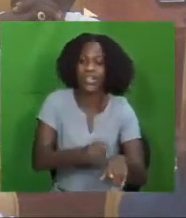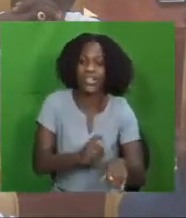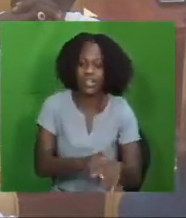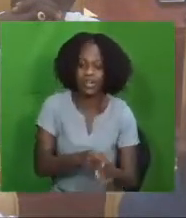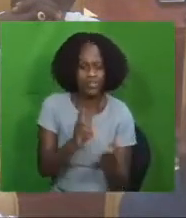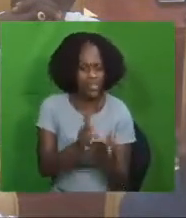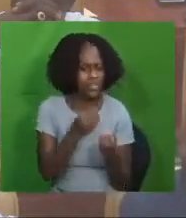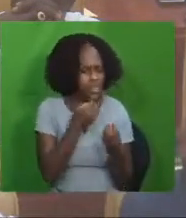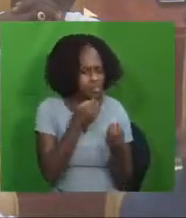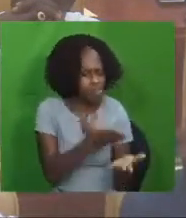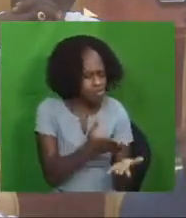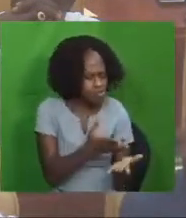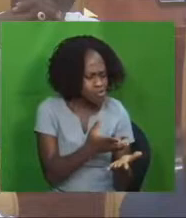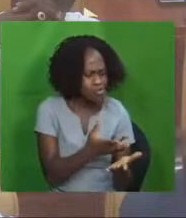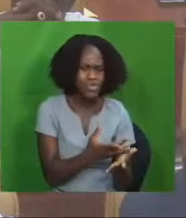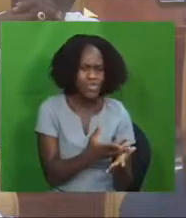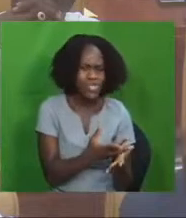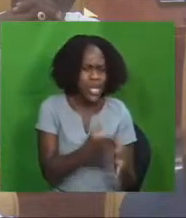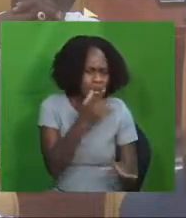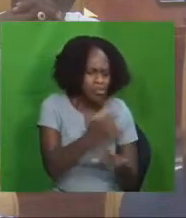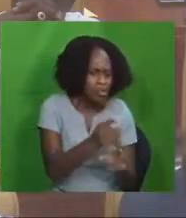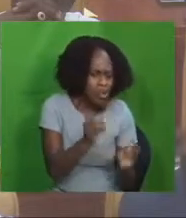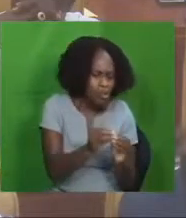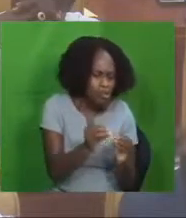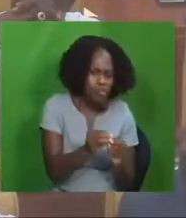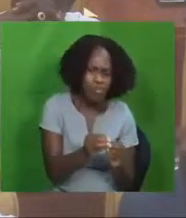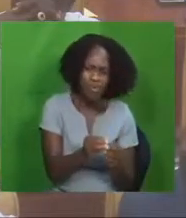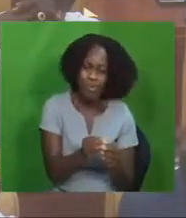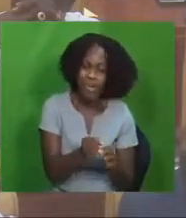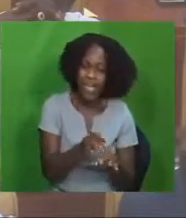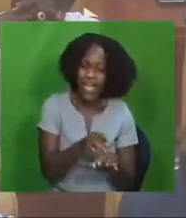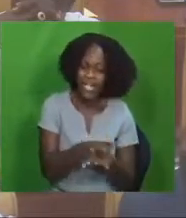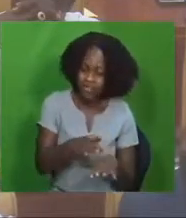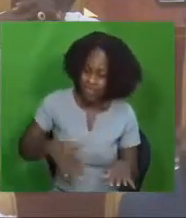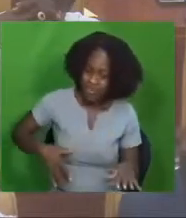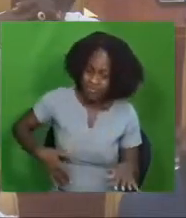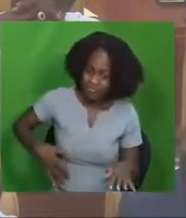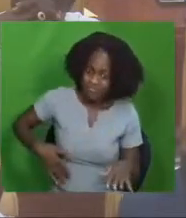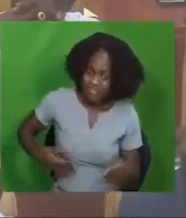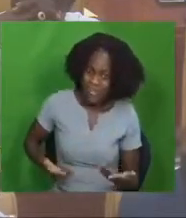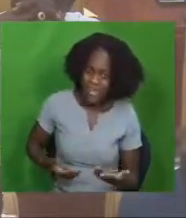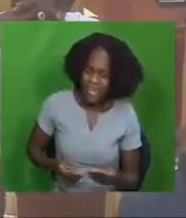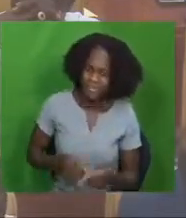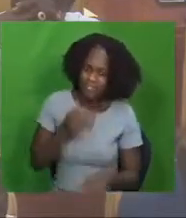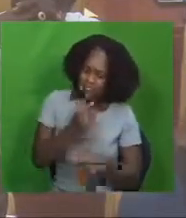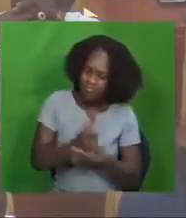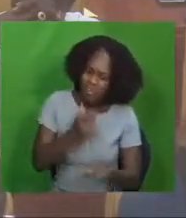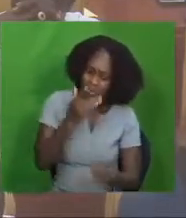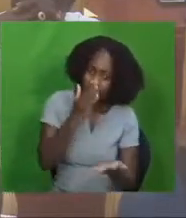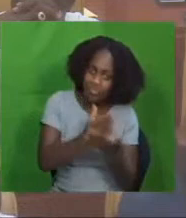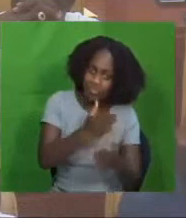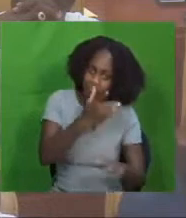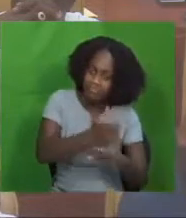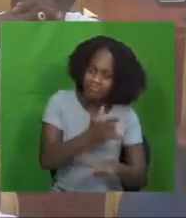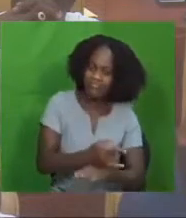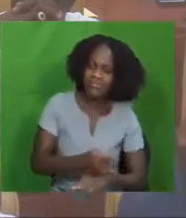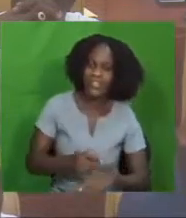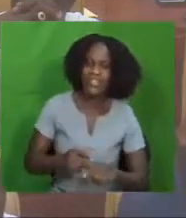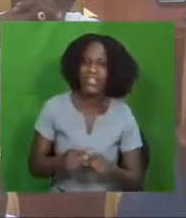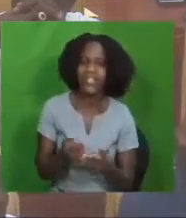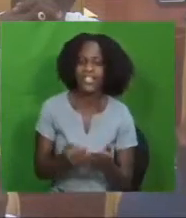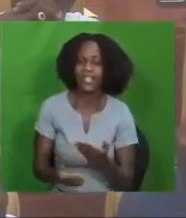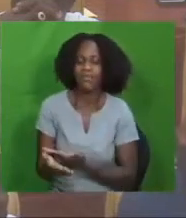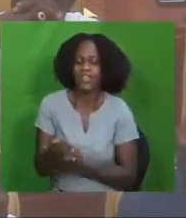getting cirrhosis of the liver, so don't take hepatitis again. Then you wake up in the morning and you are feeling